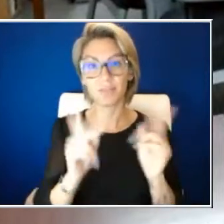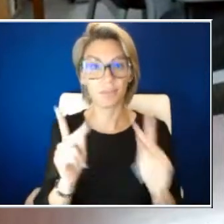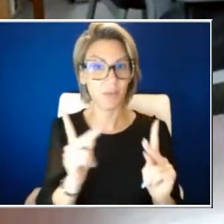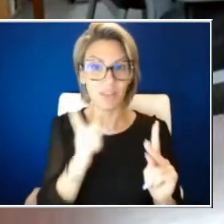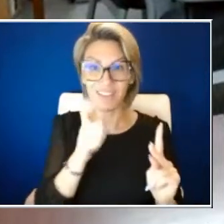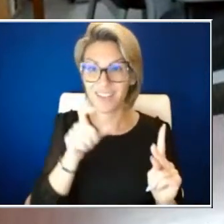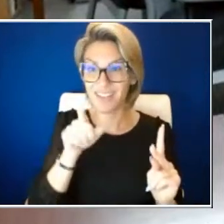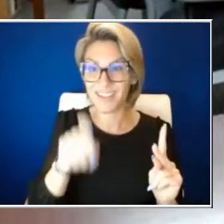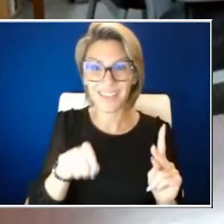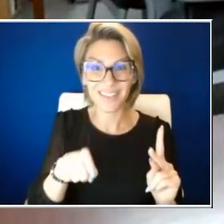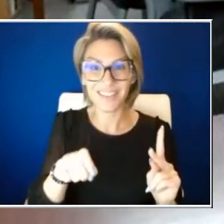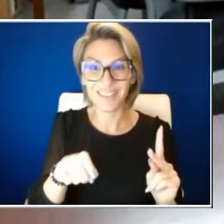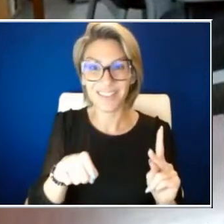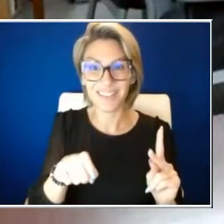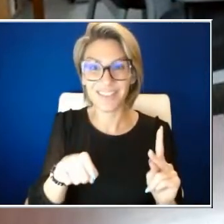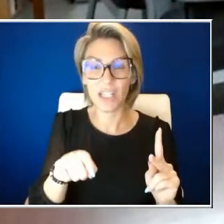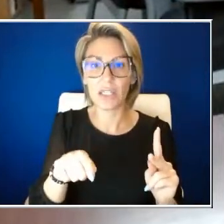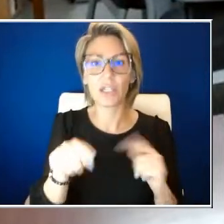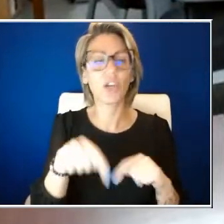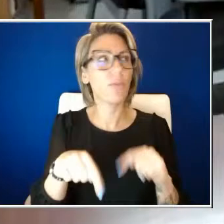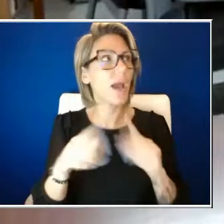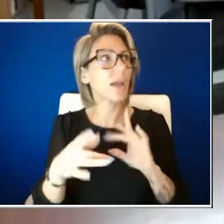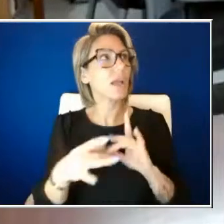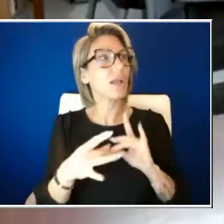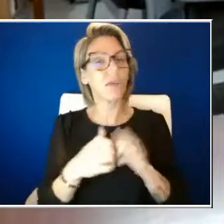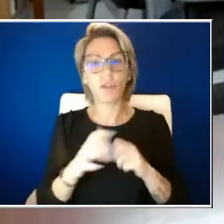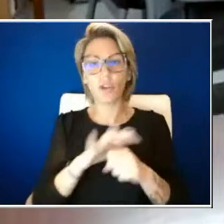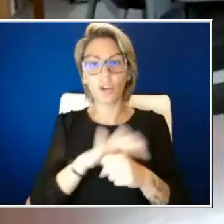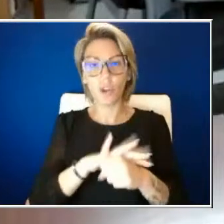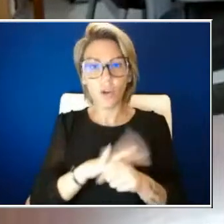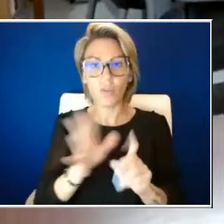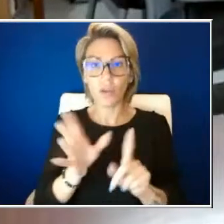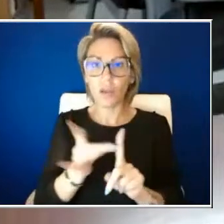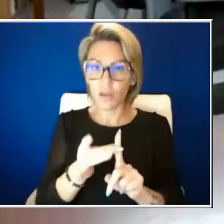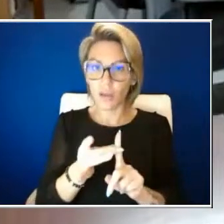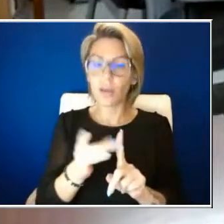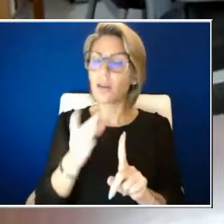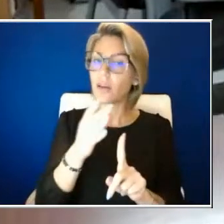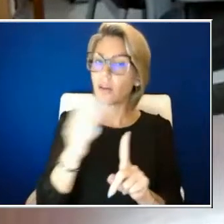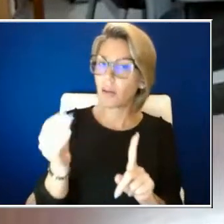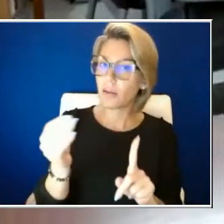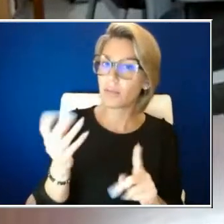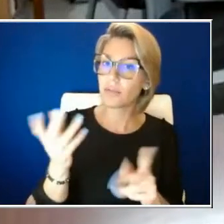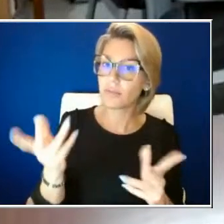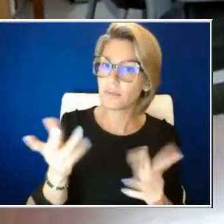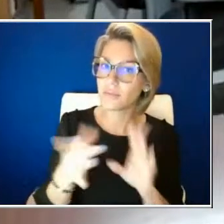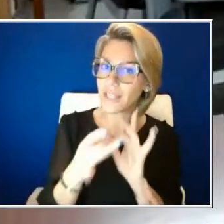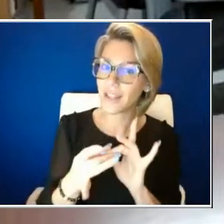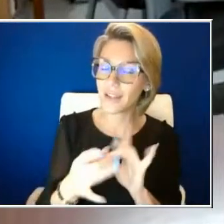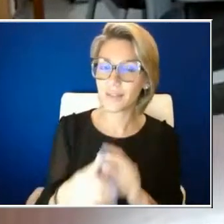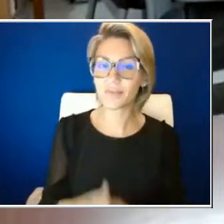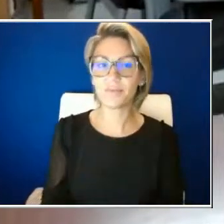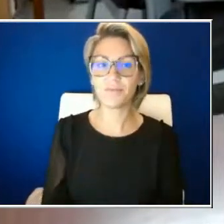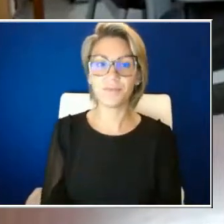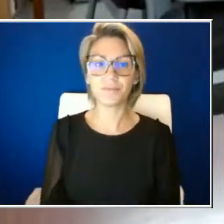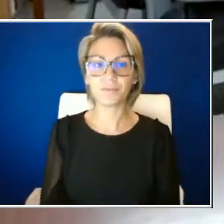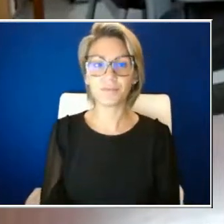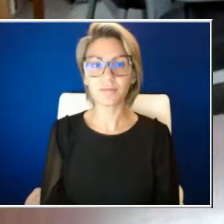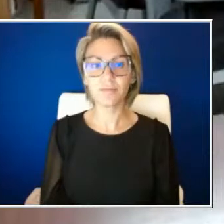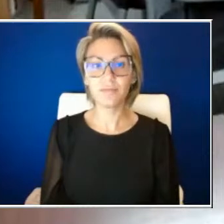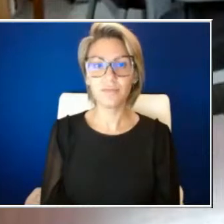necessarily track back or connect back to the fact that they had COVID, and may just